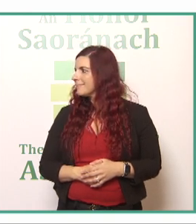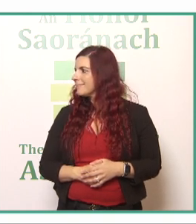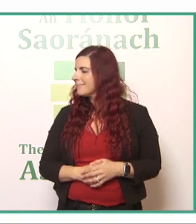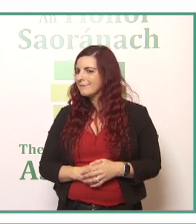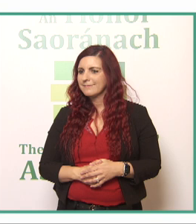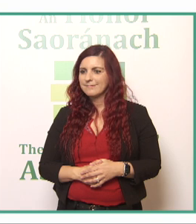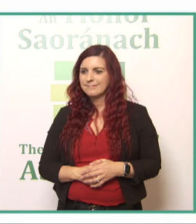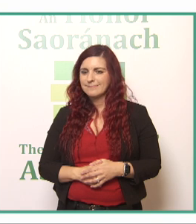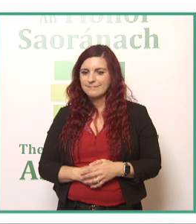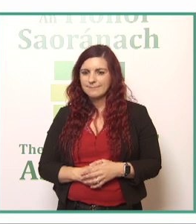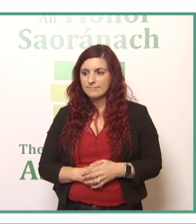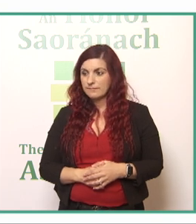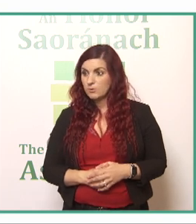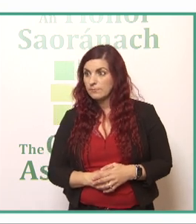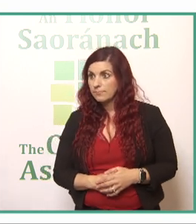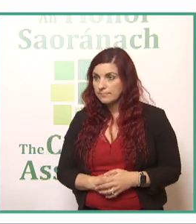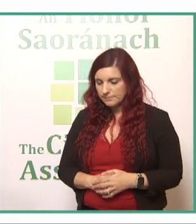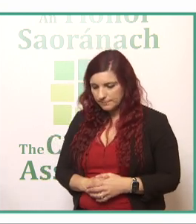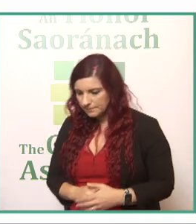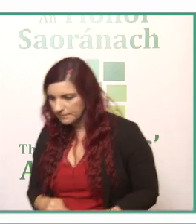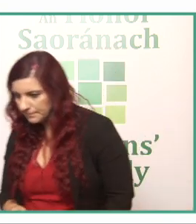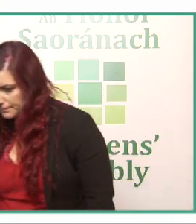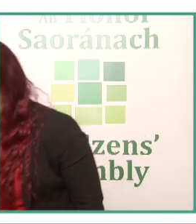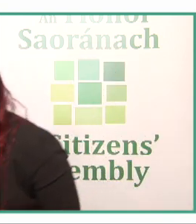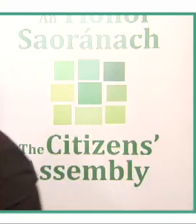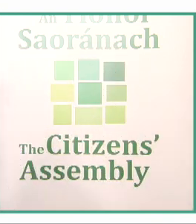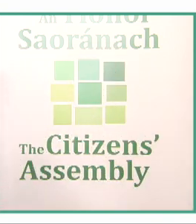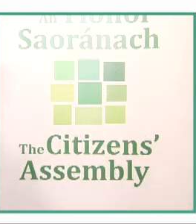I think it was because I started talking about fens, it got confused.